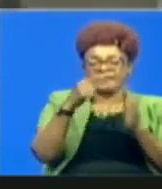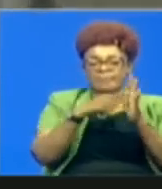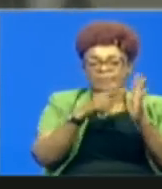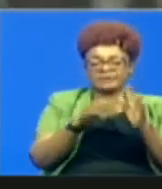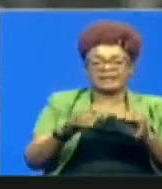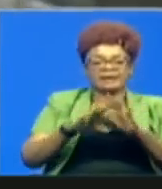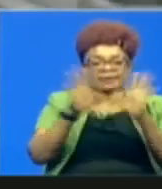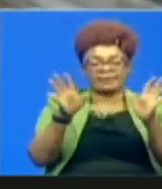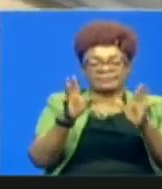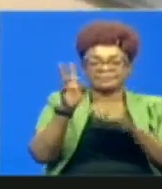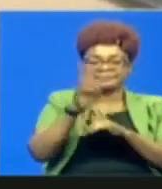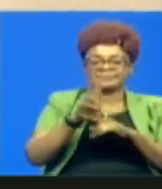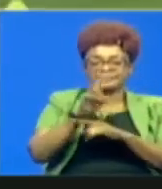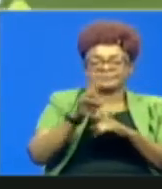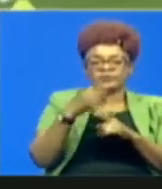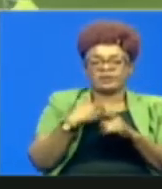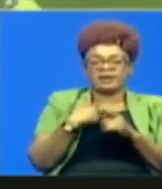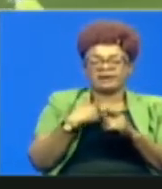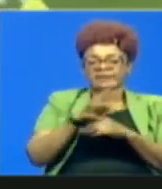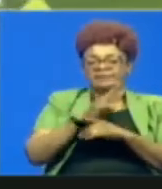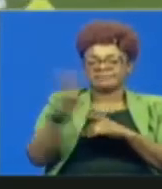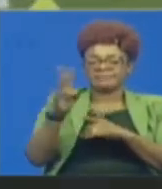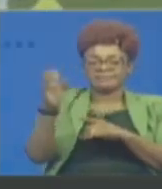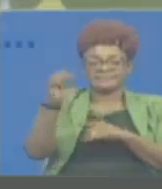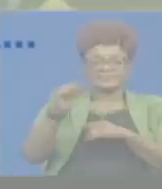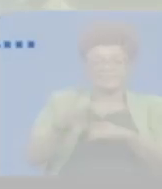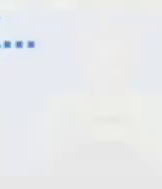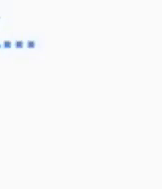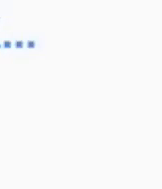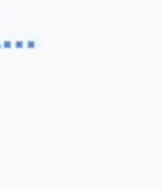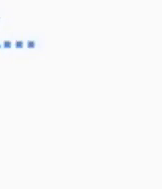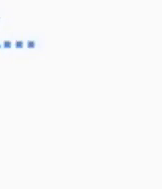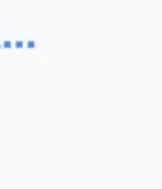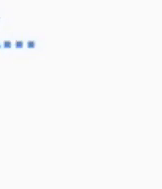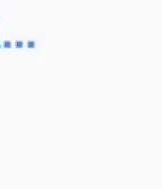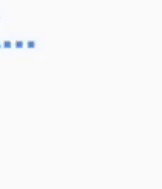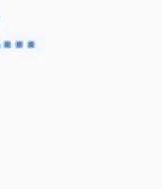only victory will do against a West Ham side poor in form.